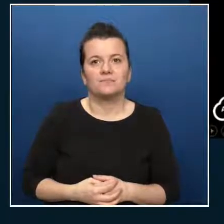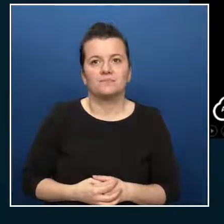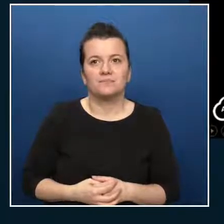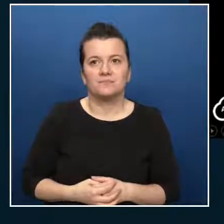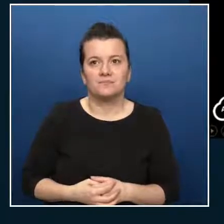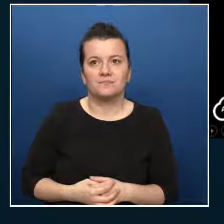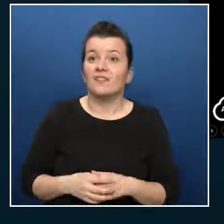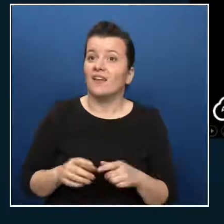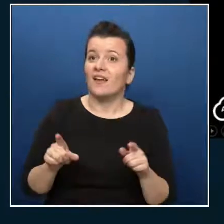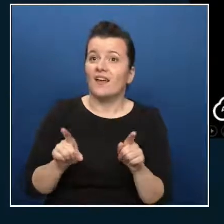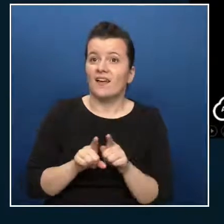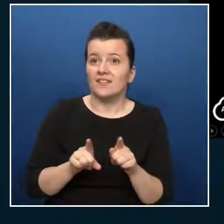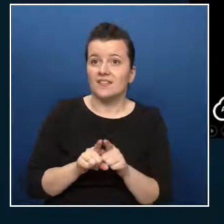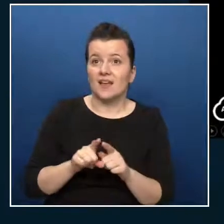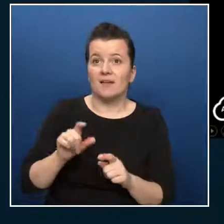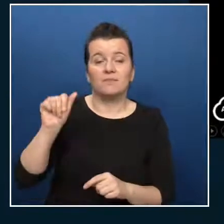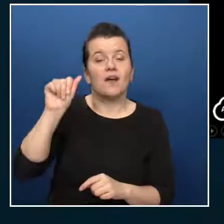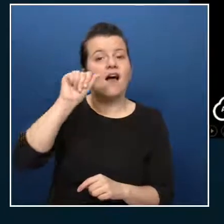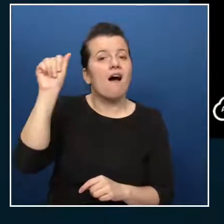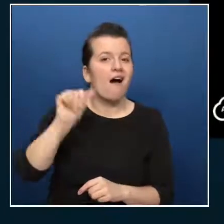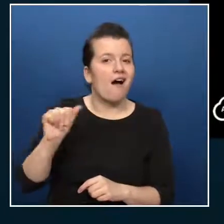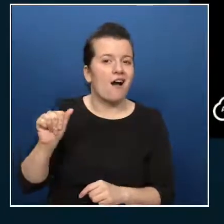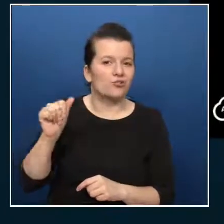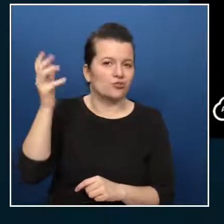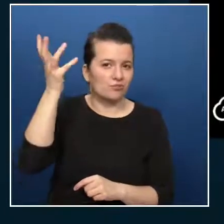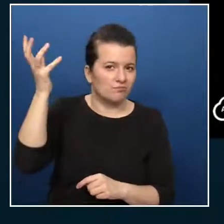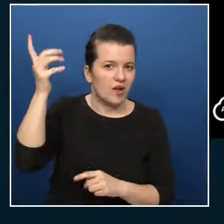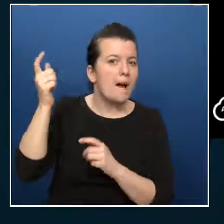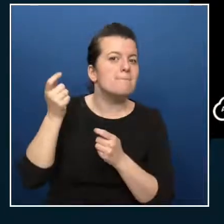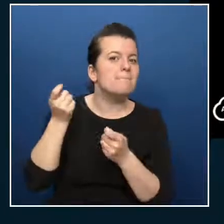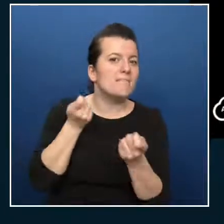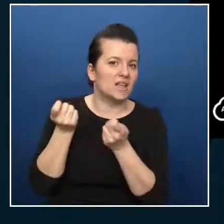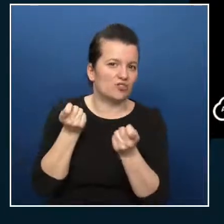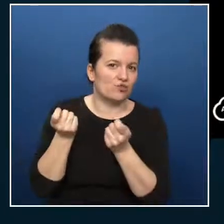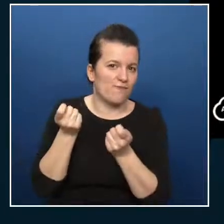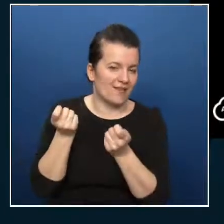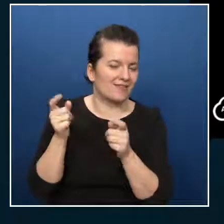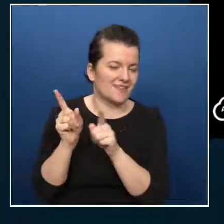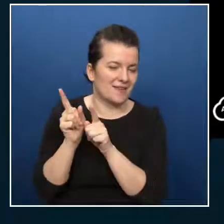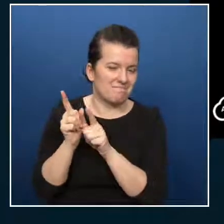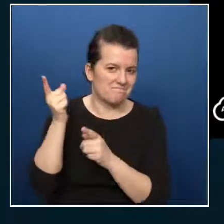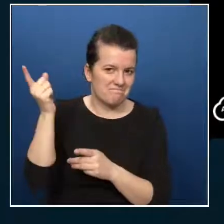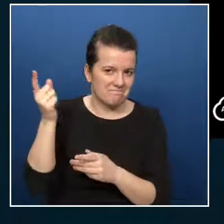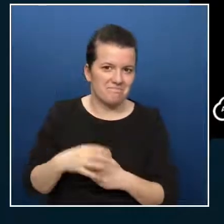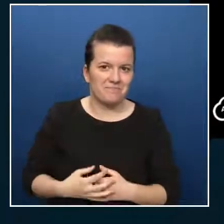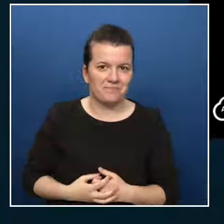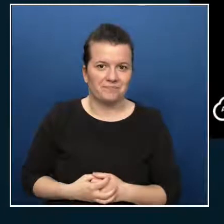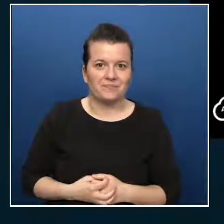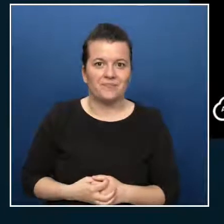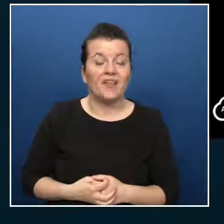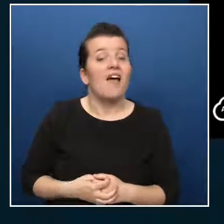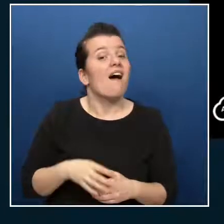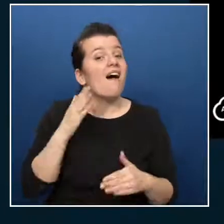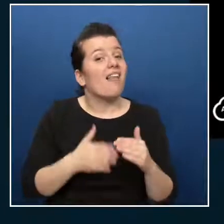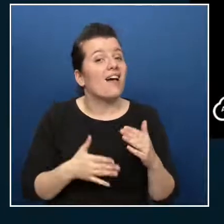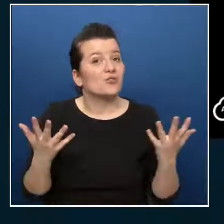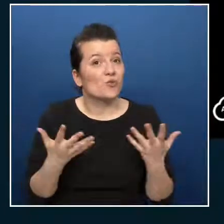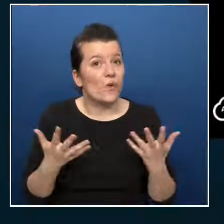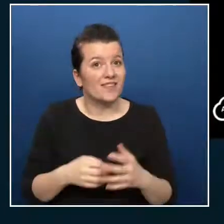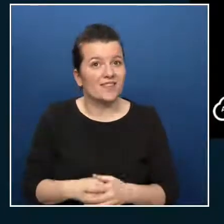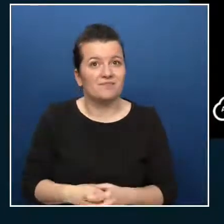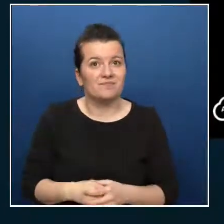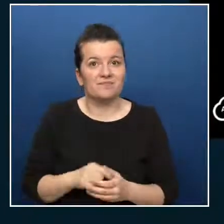Azure Cloud Management. And lastly, but not the least, don't rush